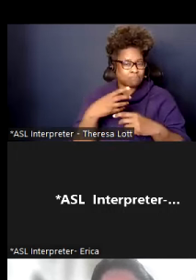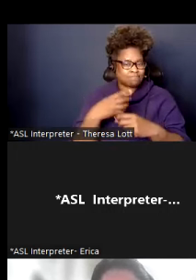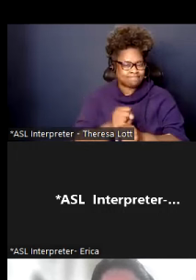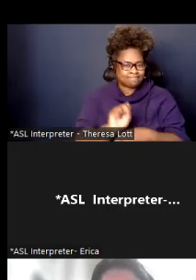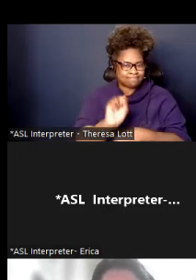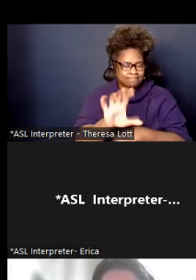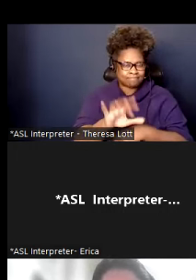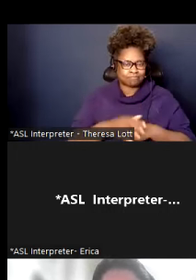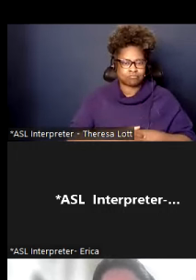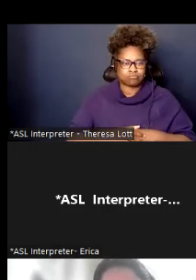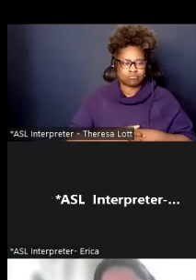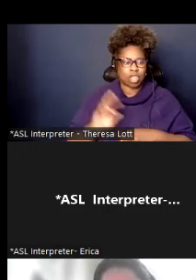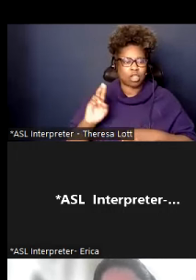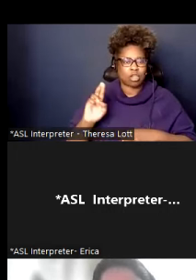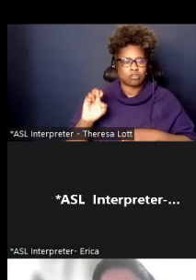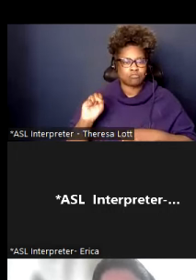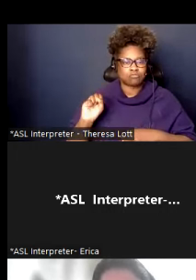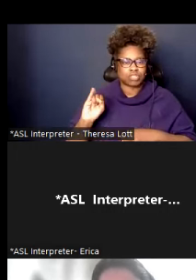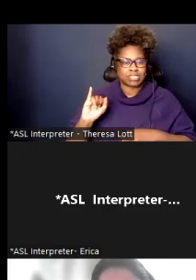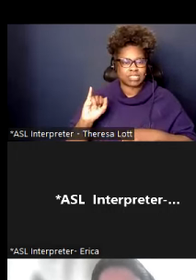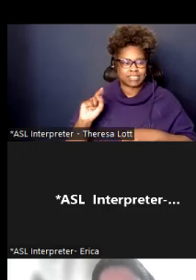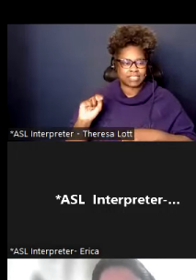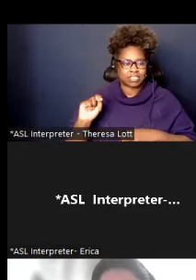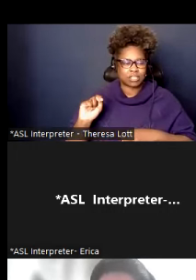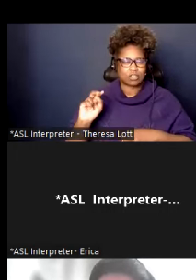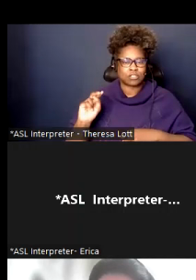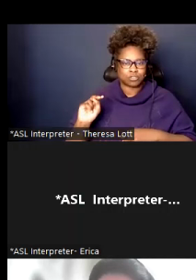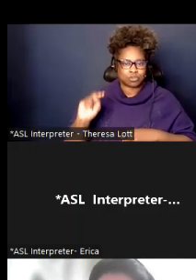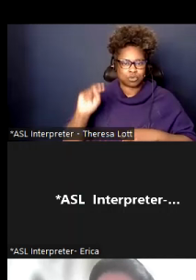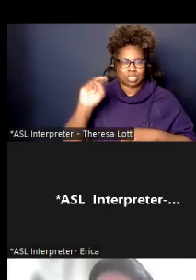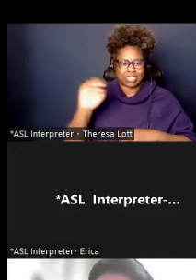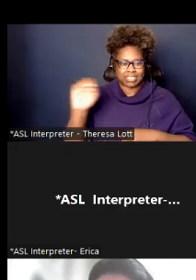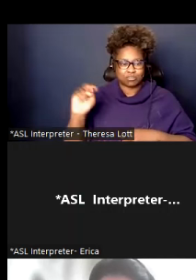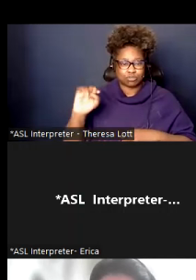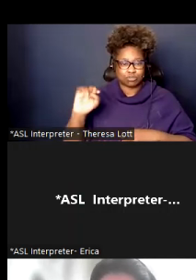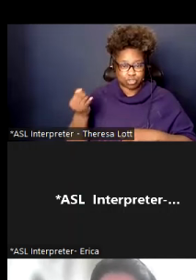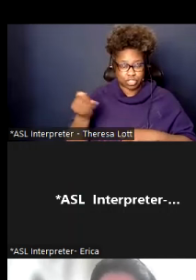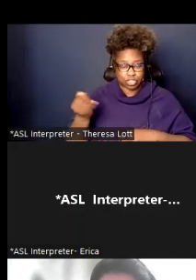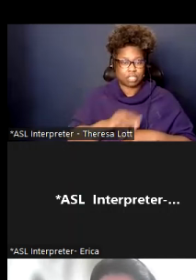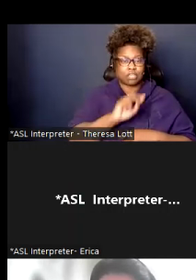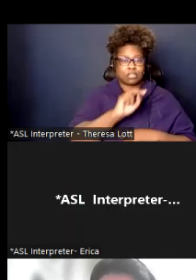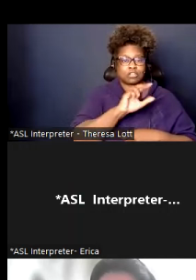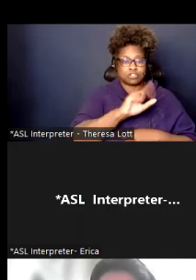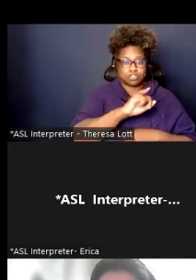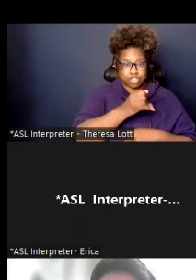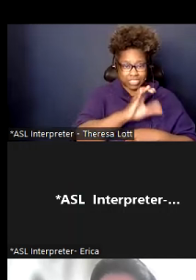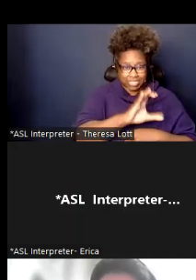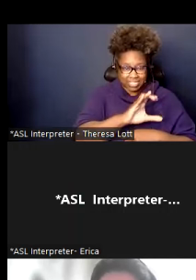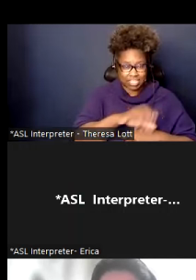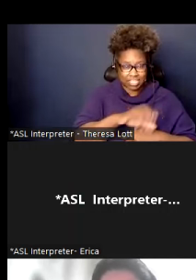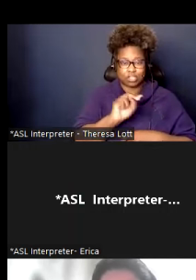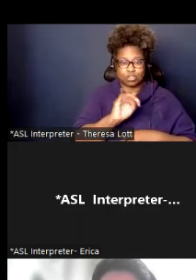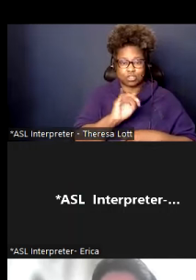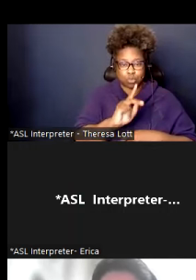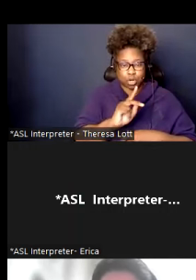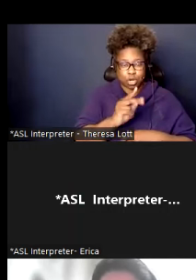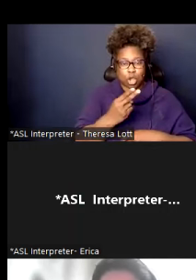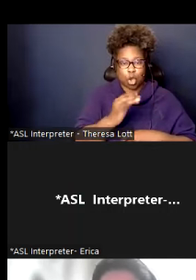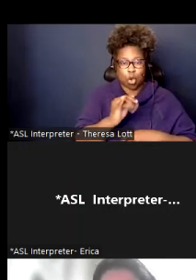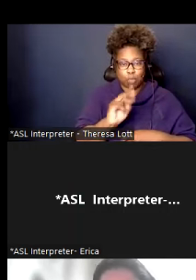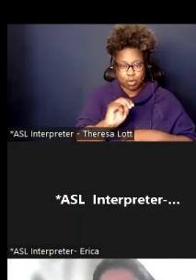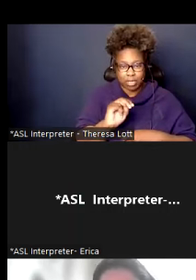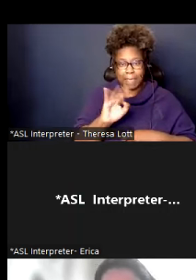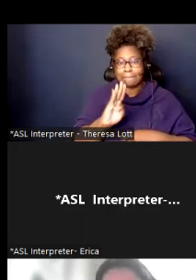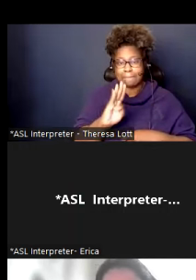Resilient Northeast New Jersey is a partnership between Jersey City, Newark, Hoboken, Bayonne, Hudson